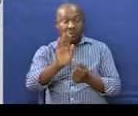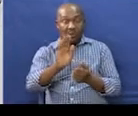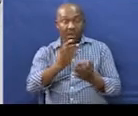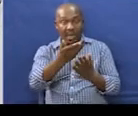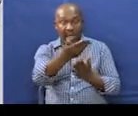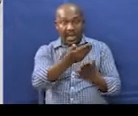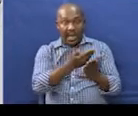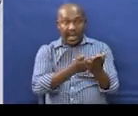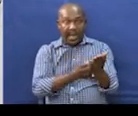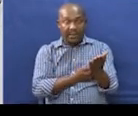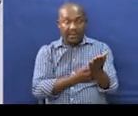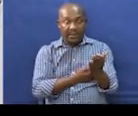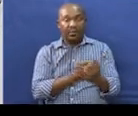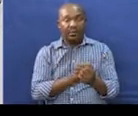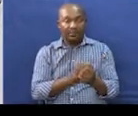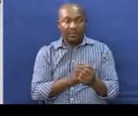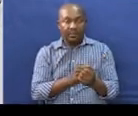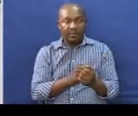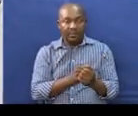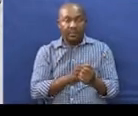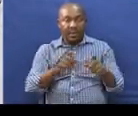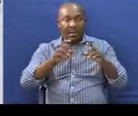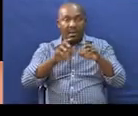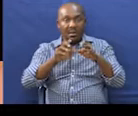divide it into phases like my